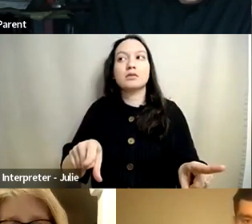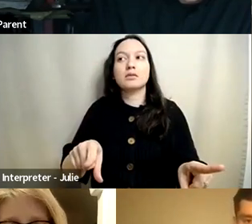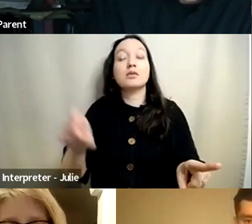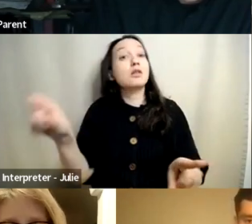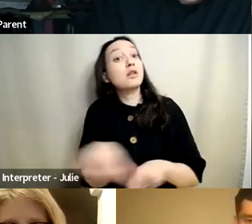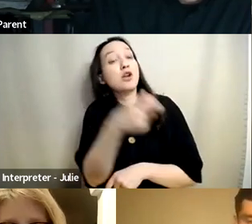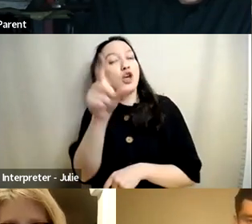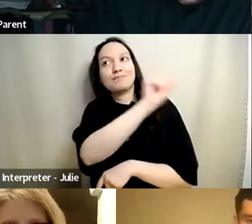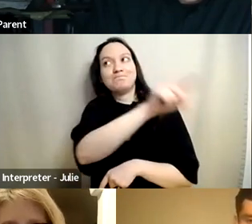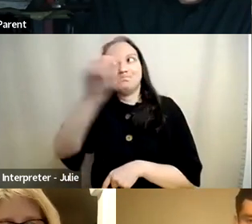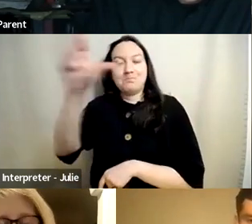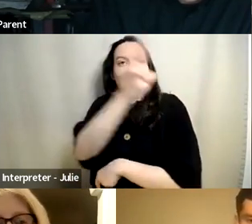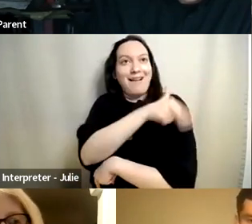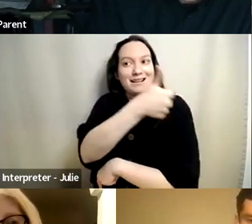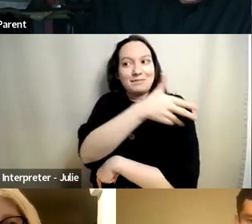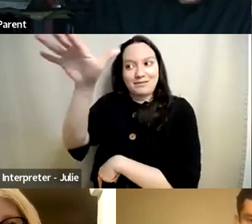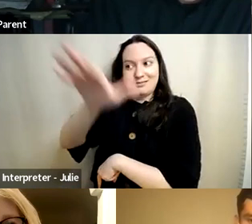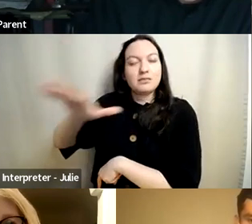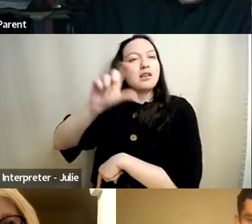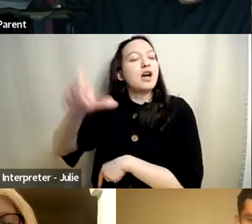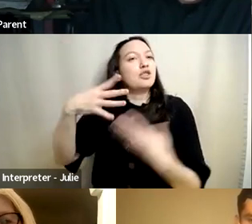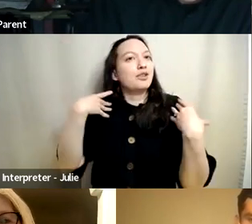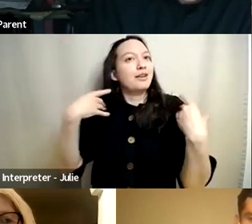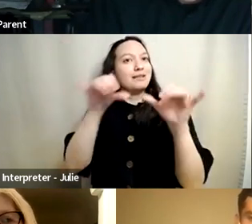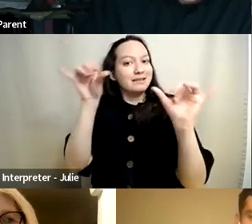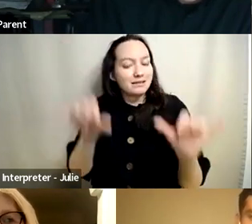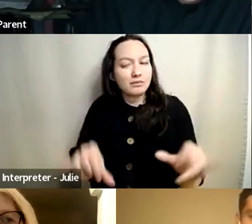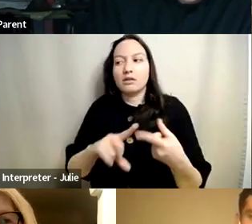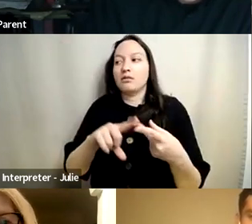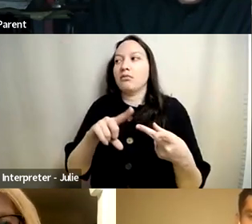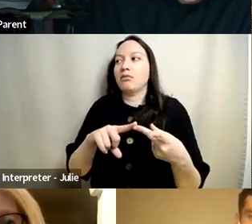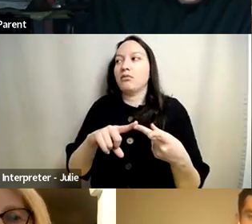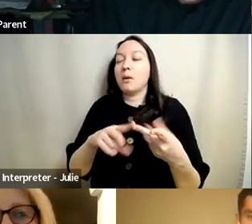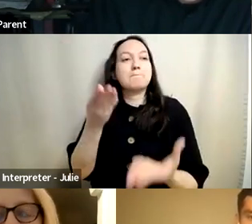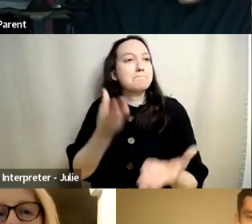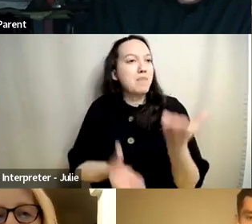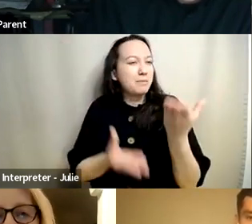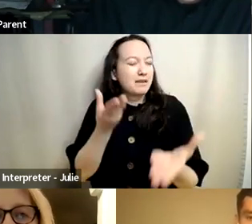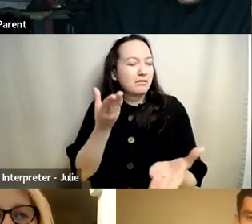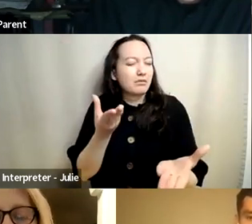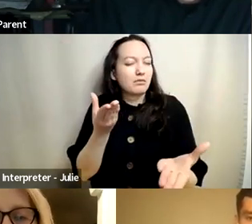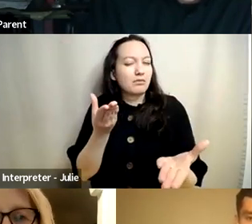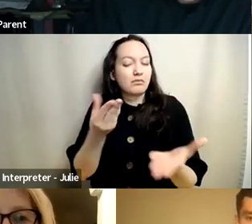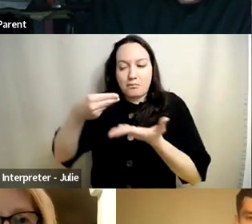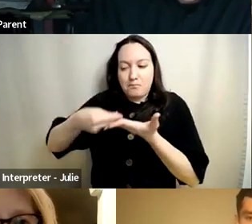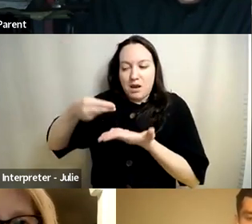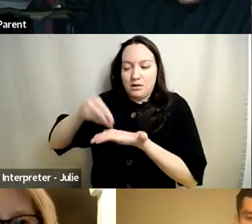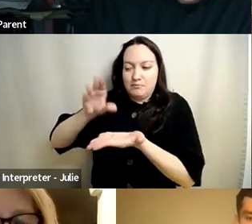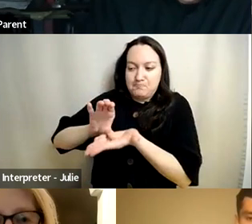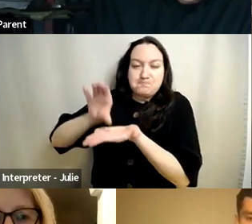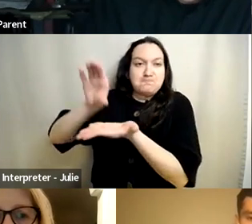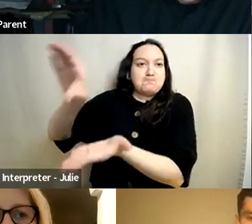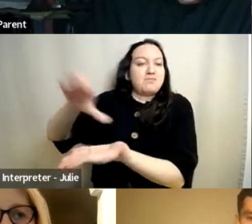other hospitals in the area, other health systems in the area, to possibly fund